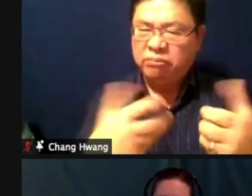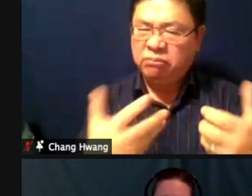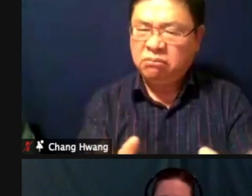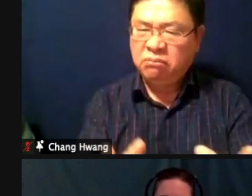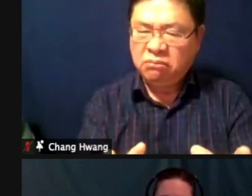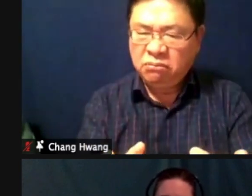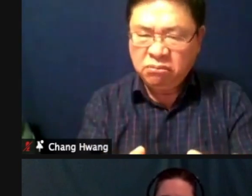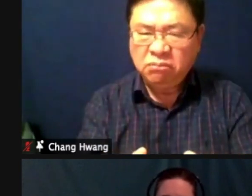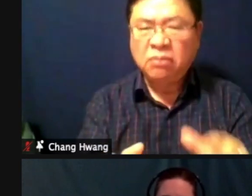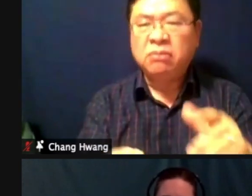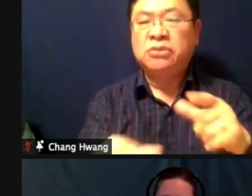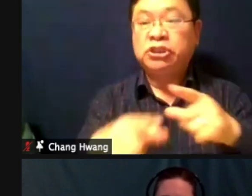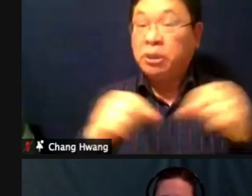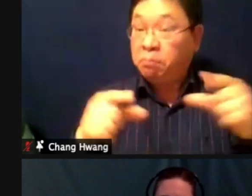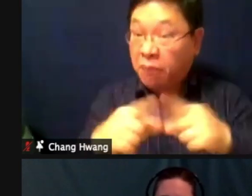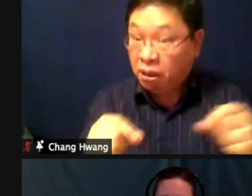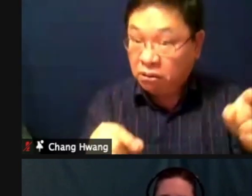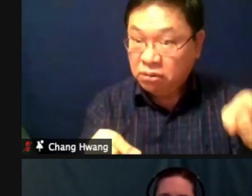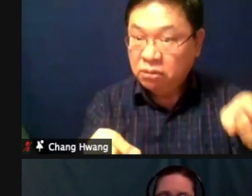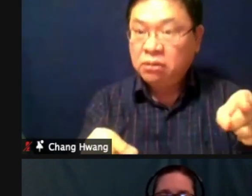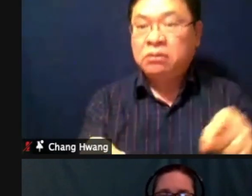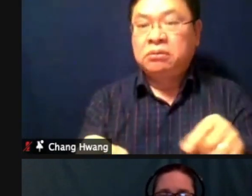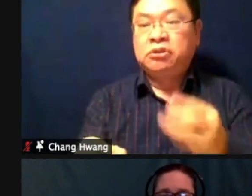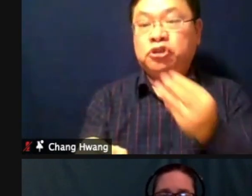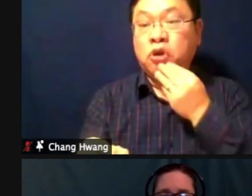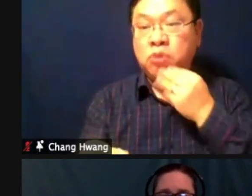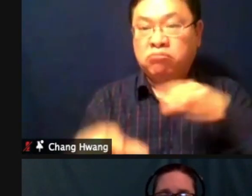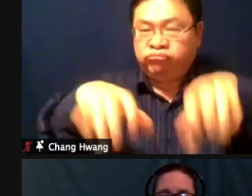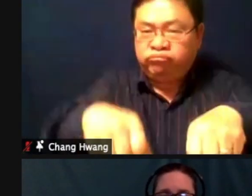1910, though, was when the Japanese occupation had happened.